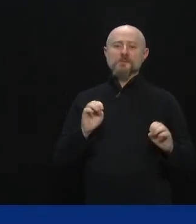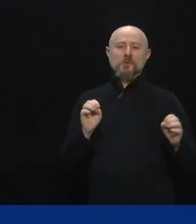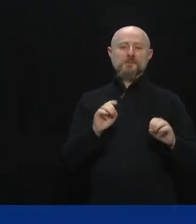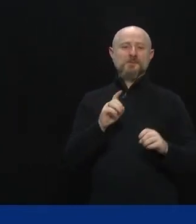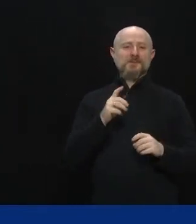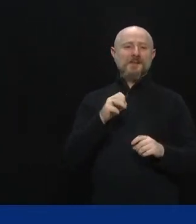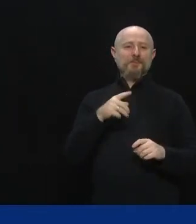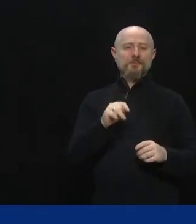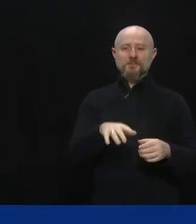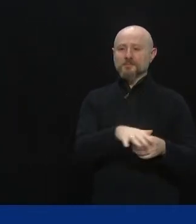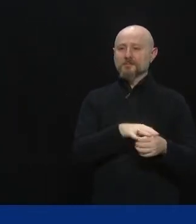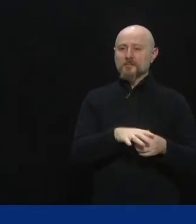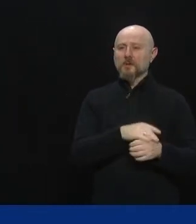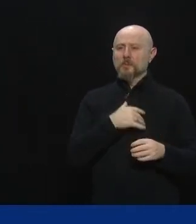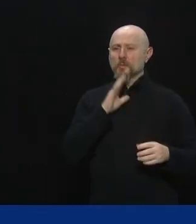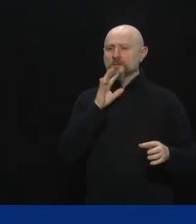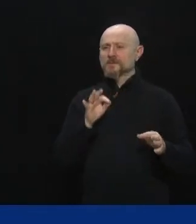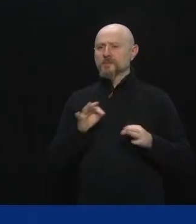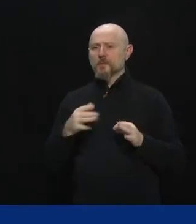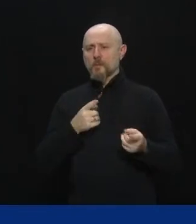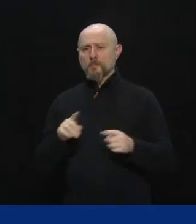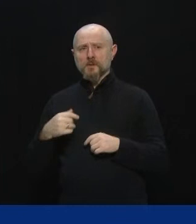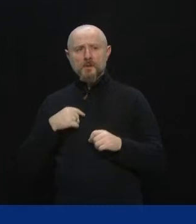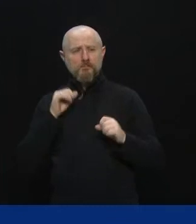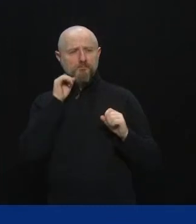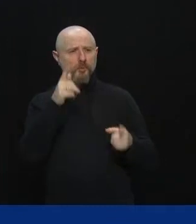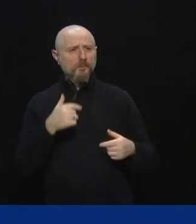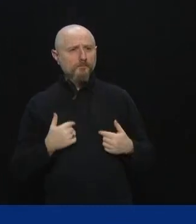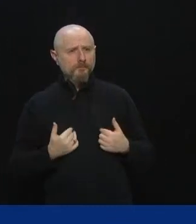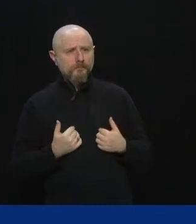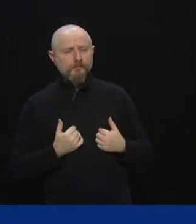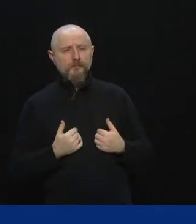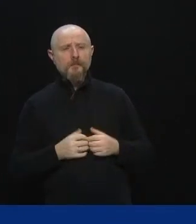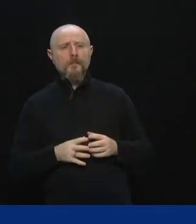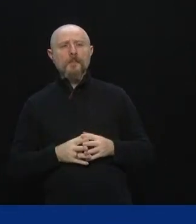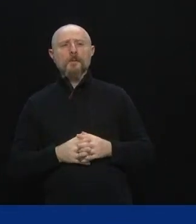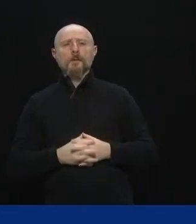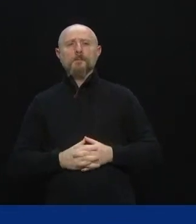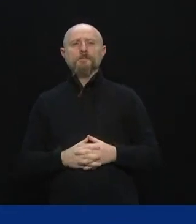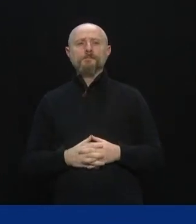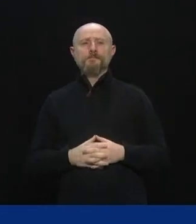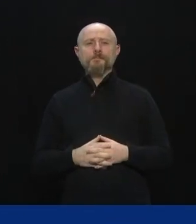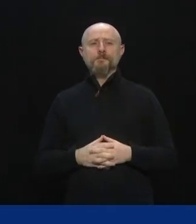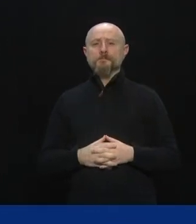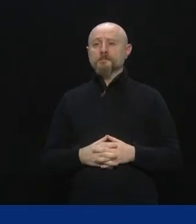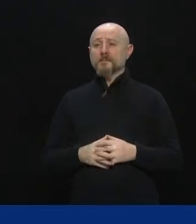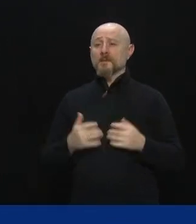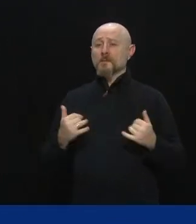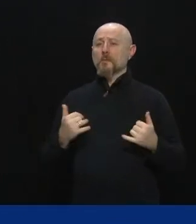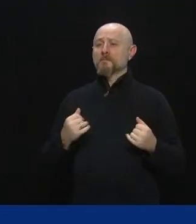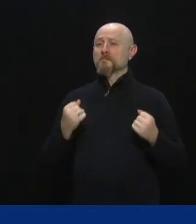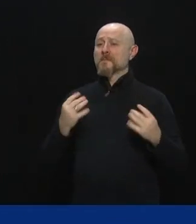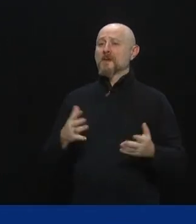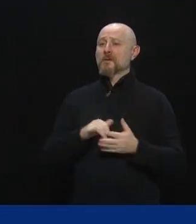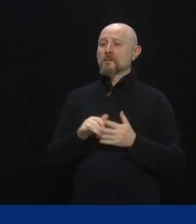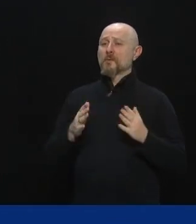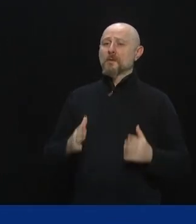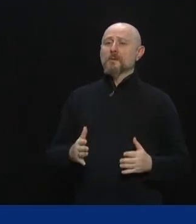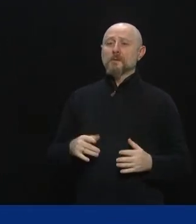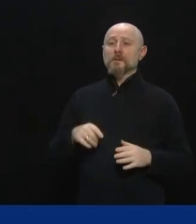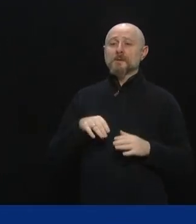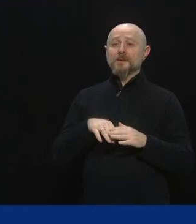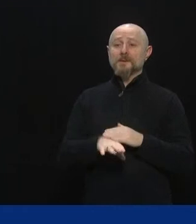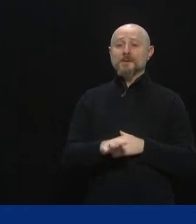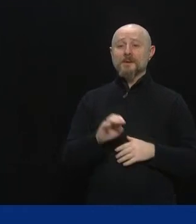our emergency departments, and this is rather surprising as well. Right now, too many New Yorkers are going to emergency rooms to